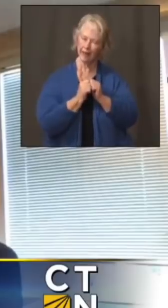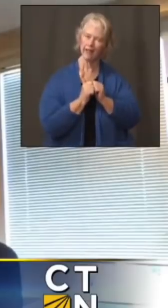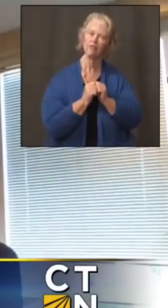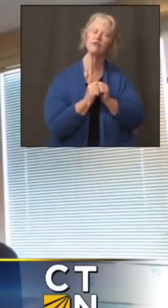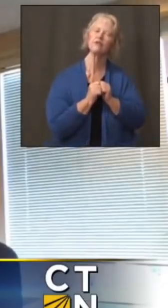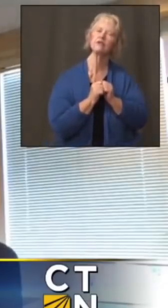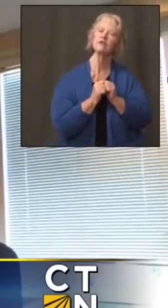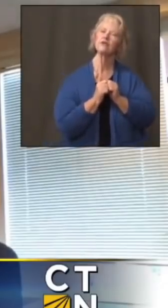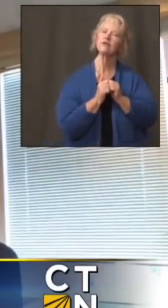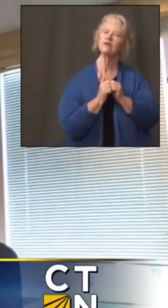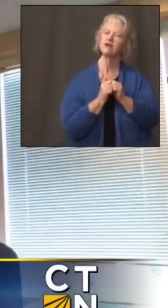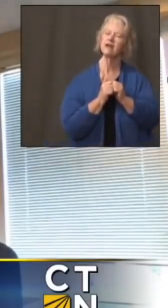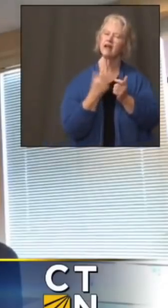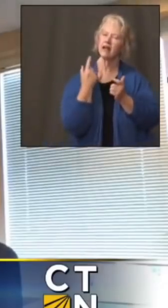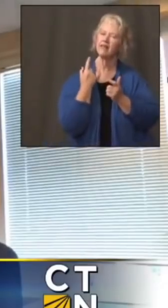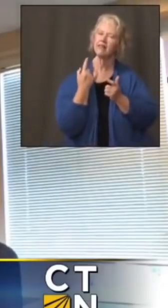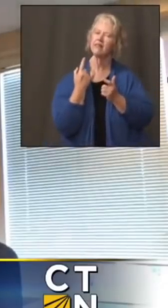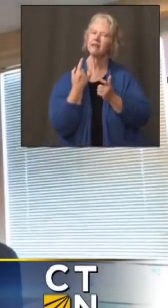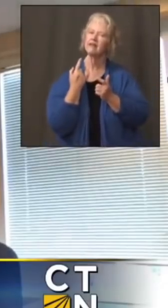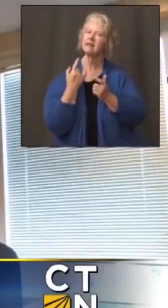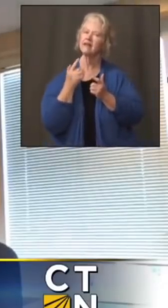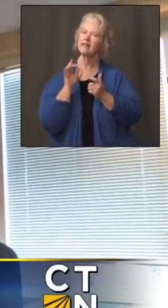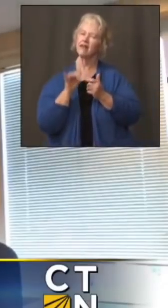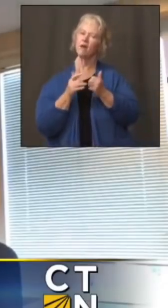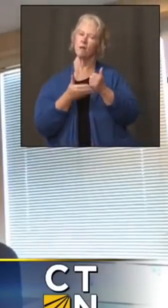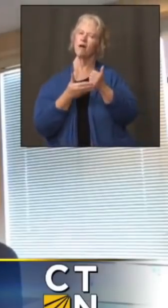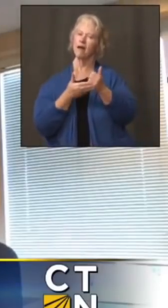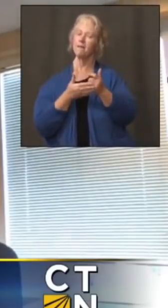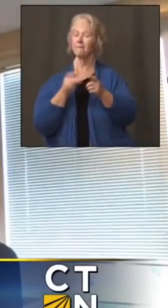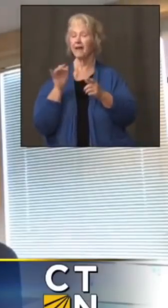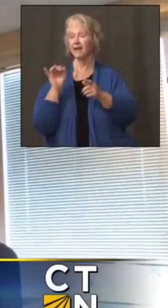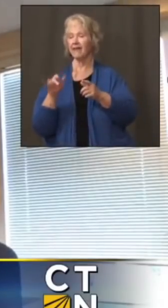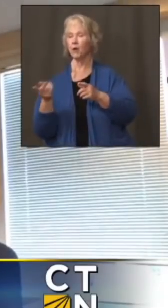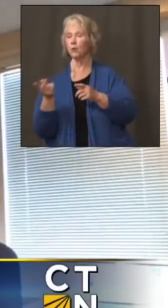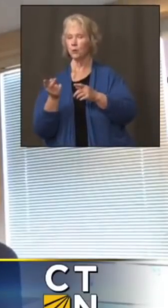I think, is something that those two places have in common.